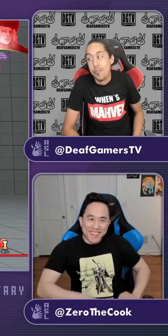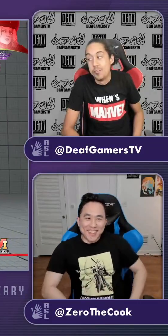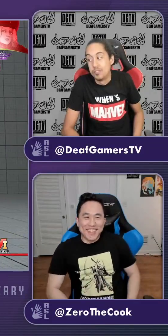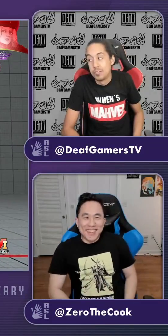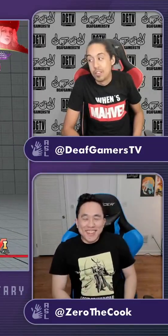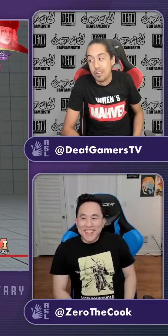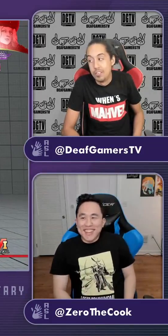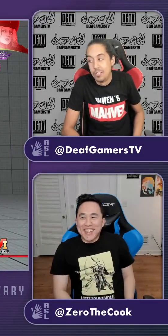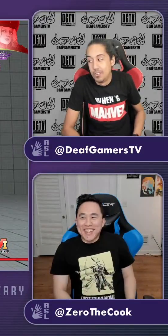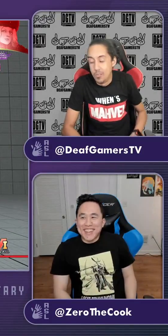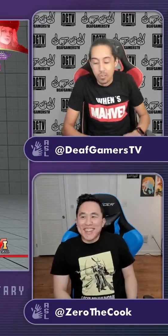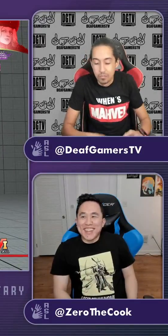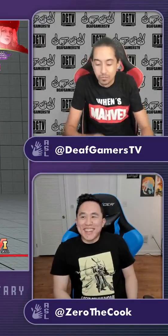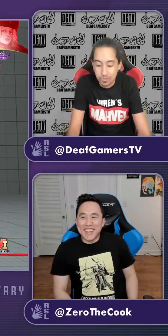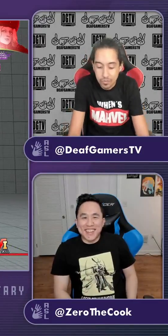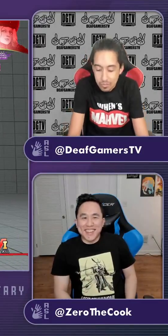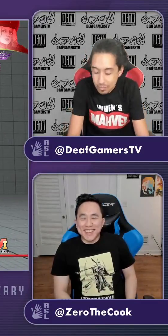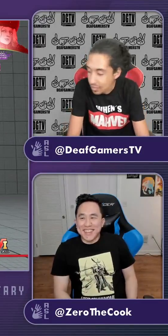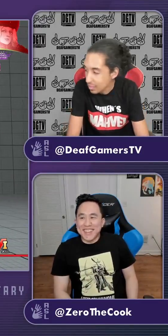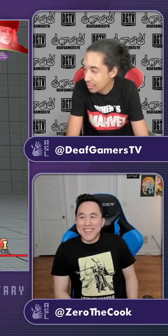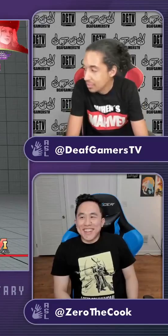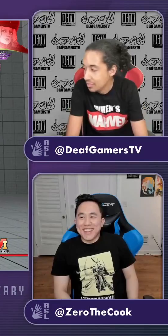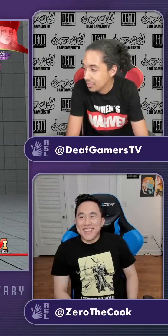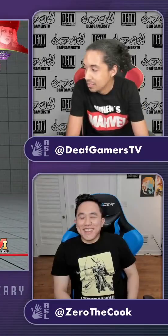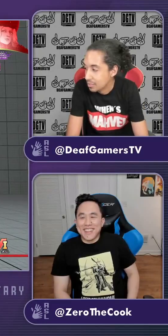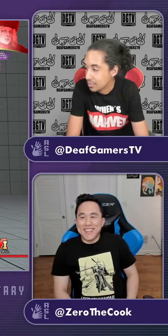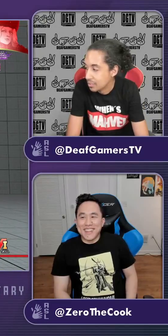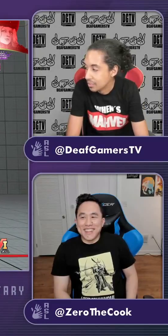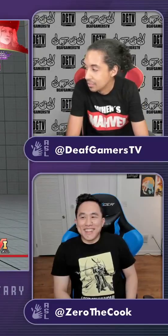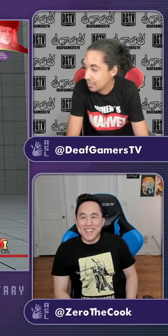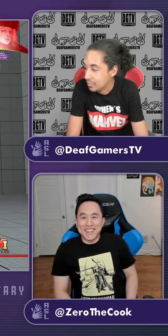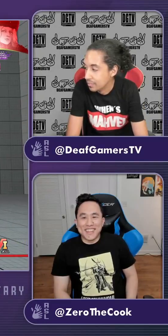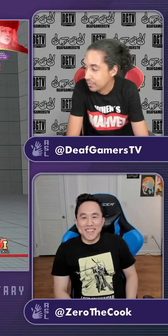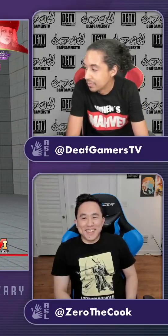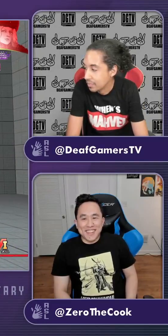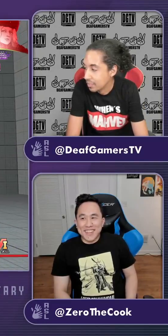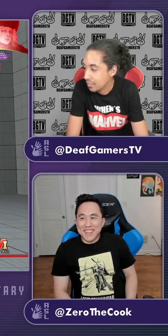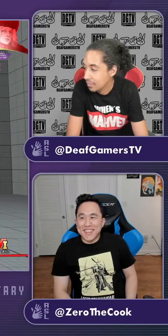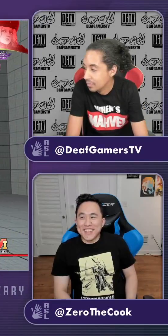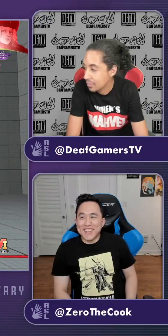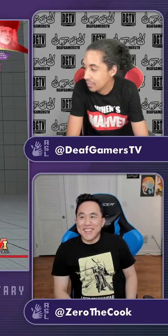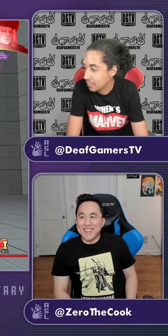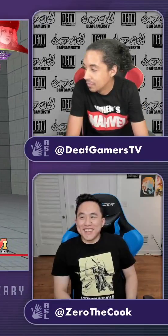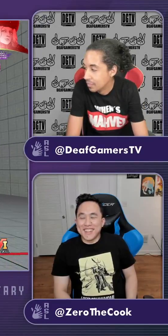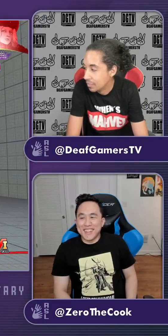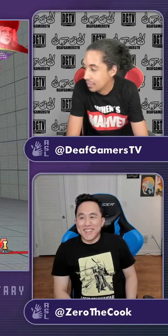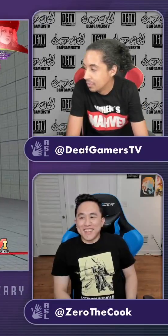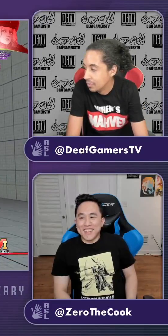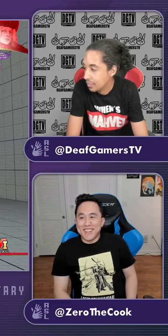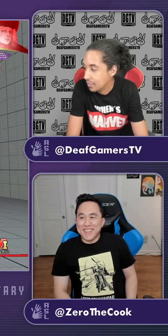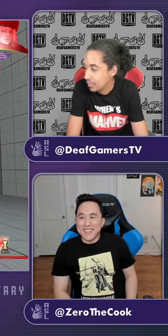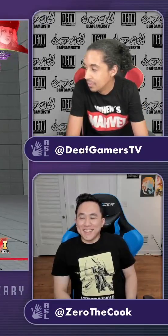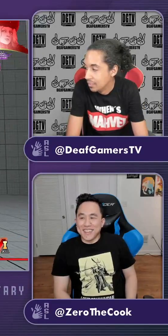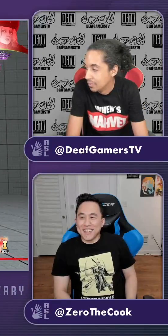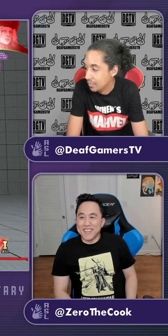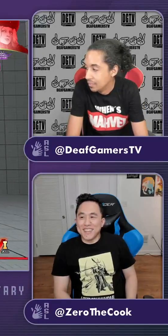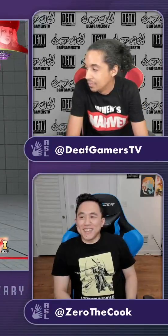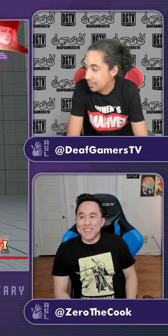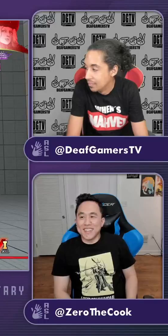nothing out of it. That they sucks. may regret. I think they're gonna regret that. Especially with the time, the clock is real low. They needed that